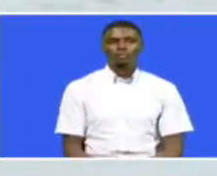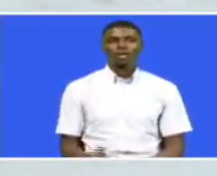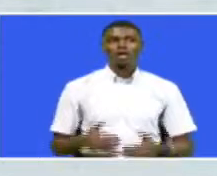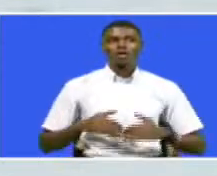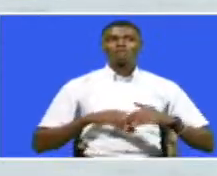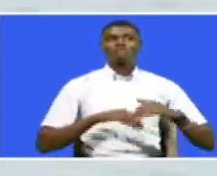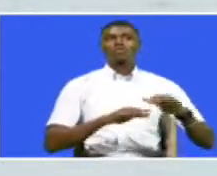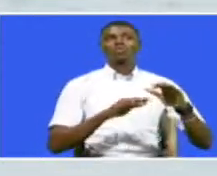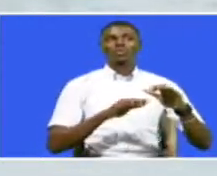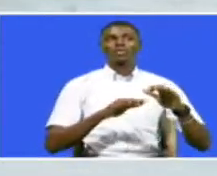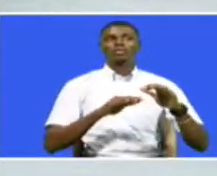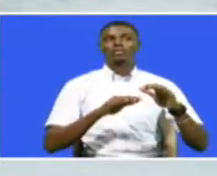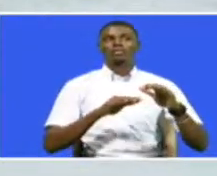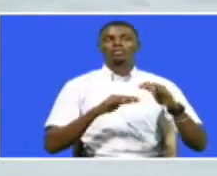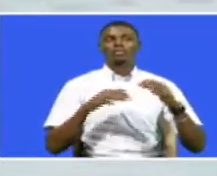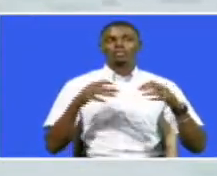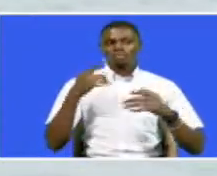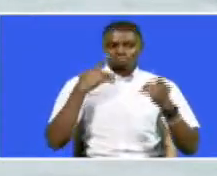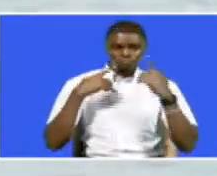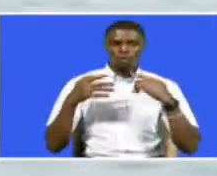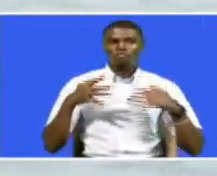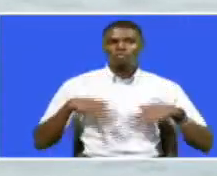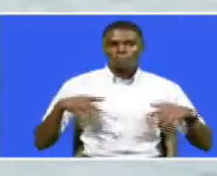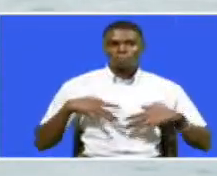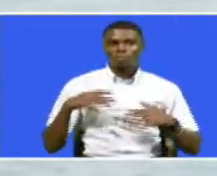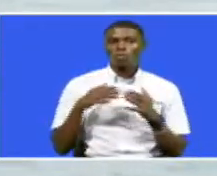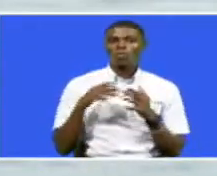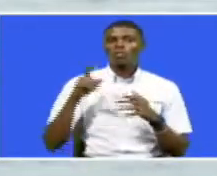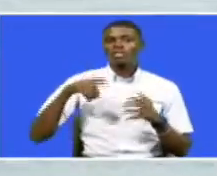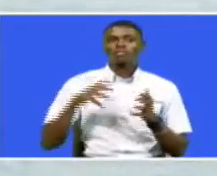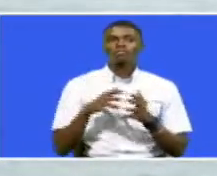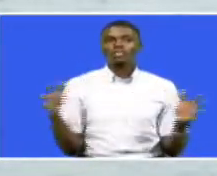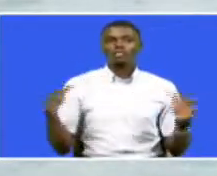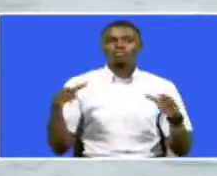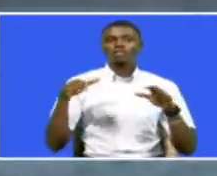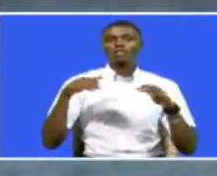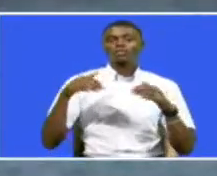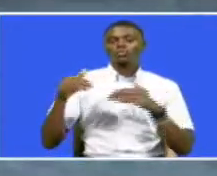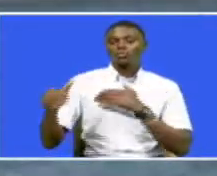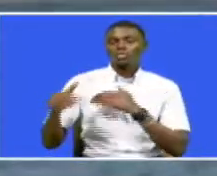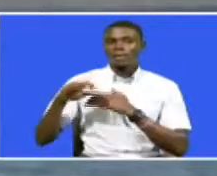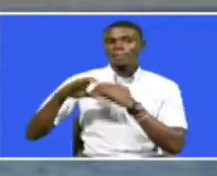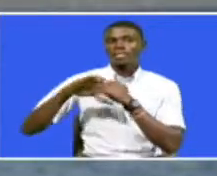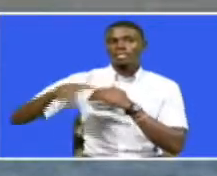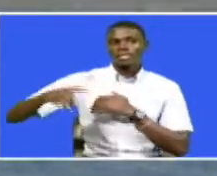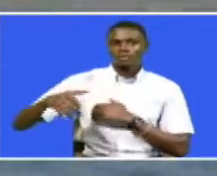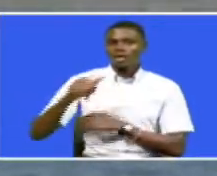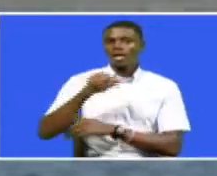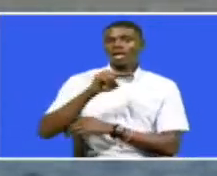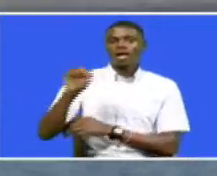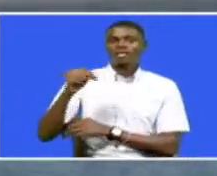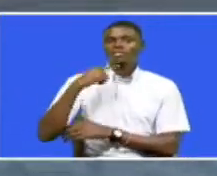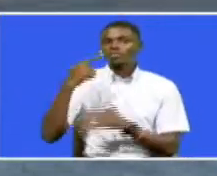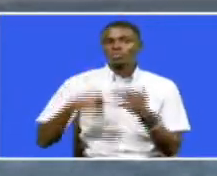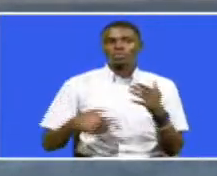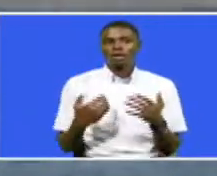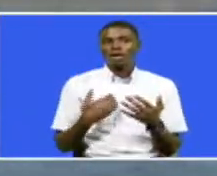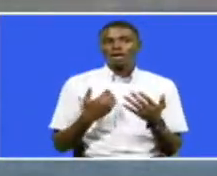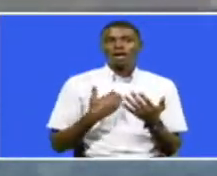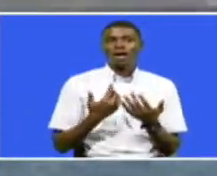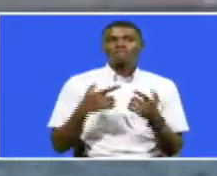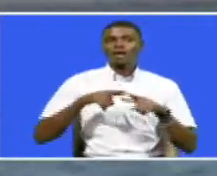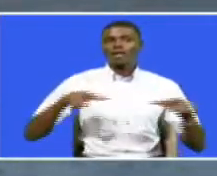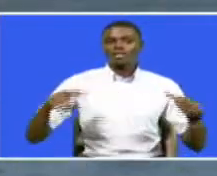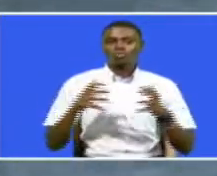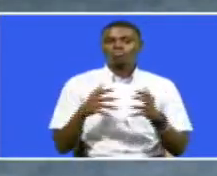Following the cries by the residents here on the need to expand the routes to neighboring counties, Annie Wanjiru says they have plans to